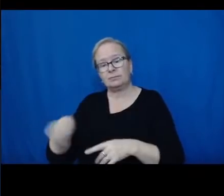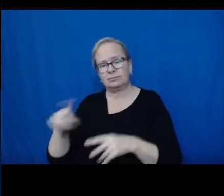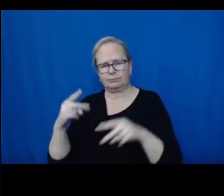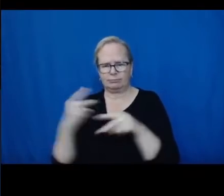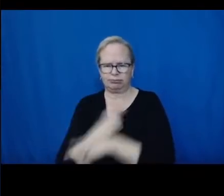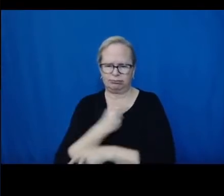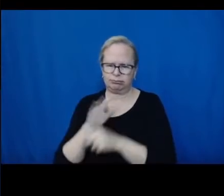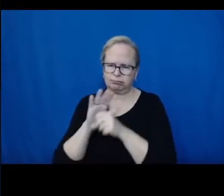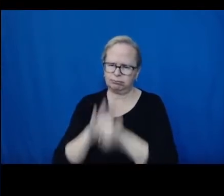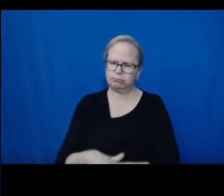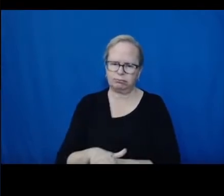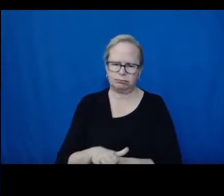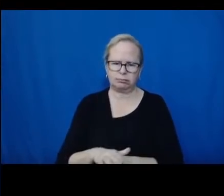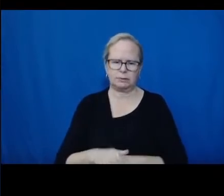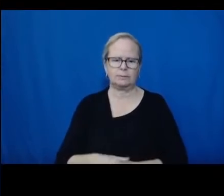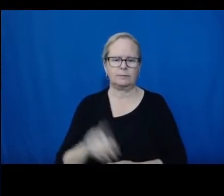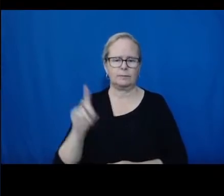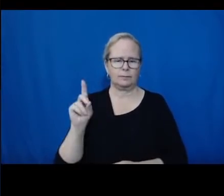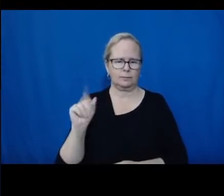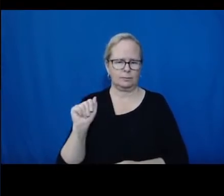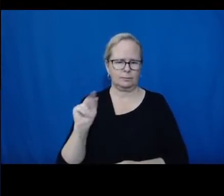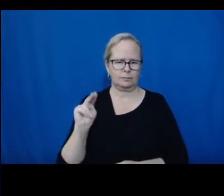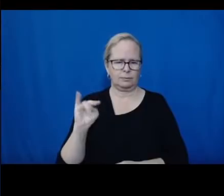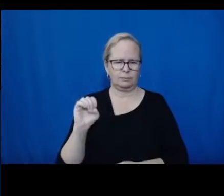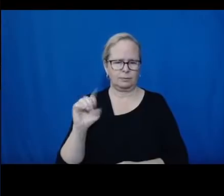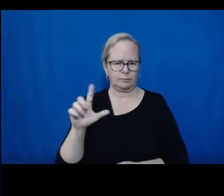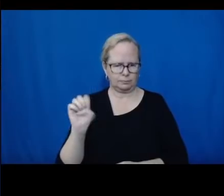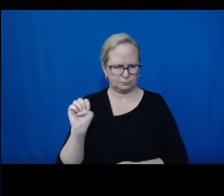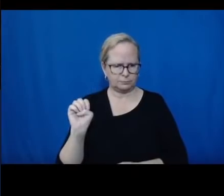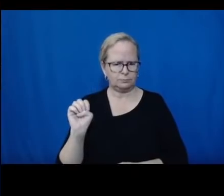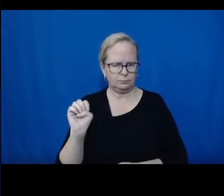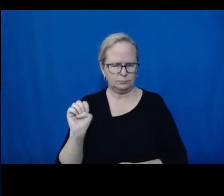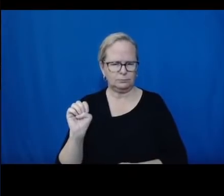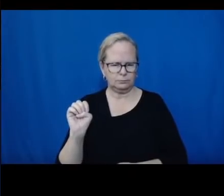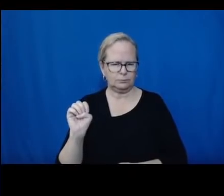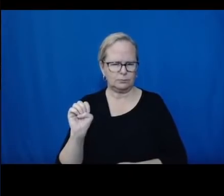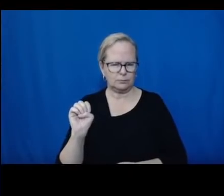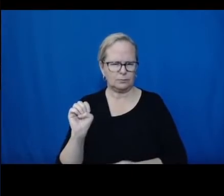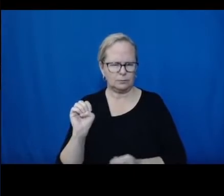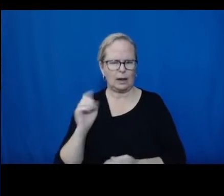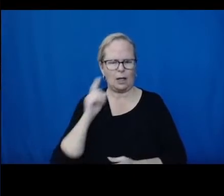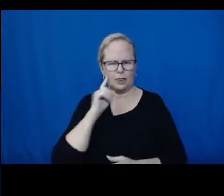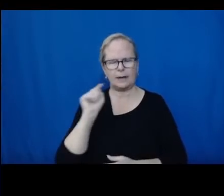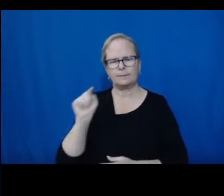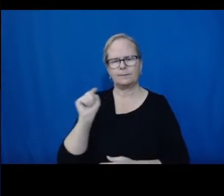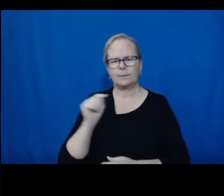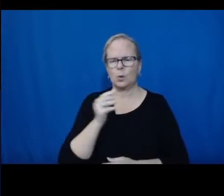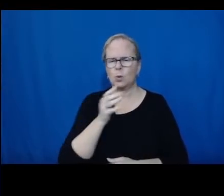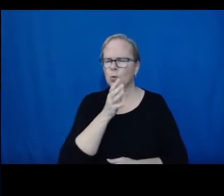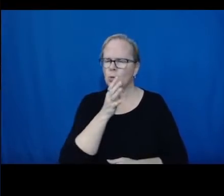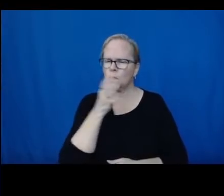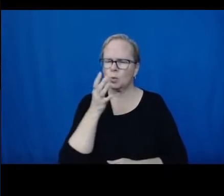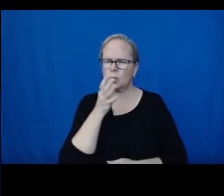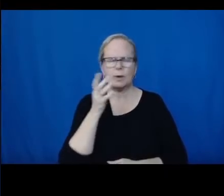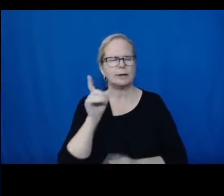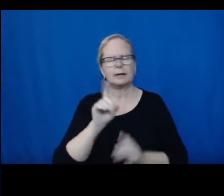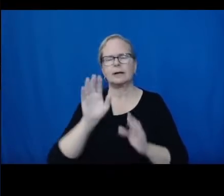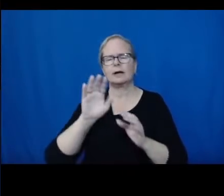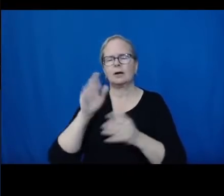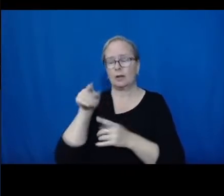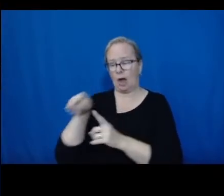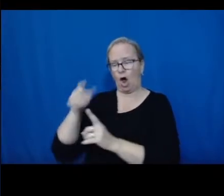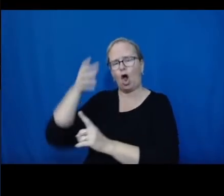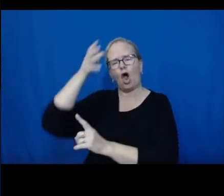Yeah, and I definitely would say that I think in rural, the idea of trusting in sort of common sense and the